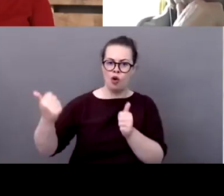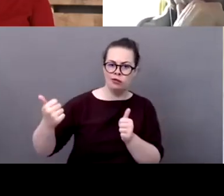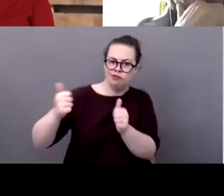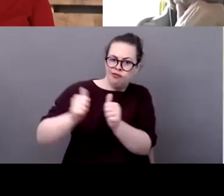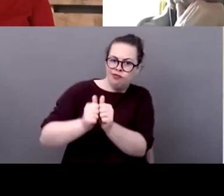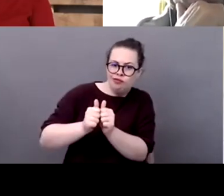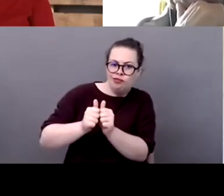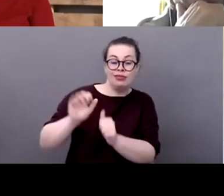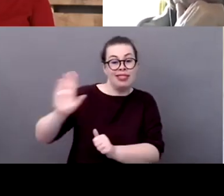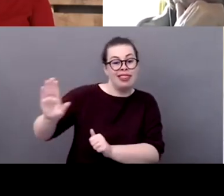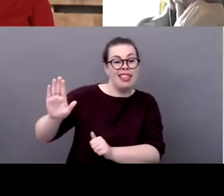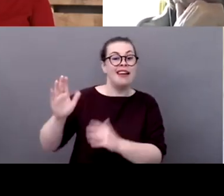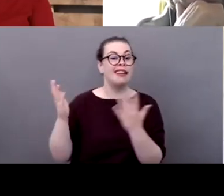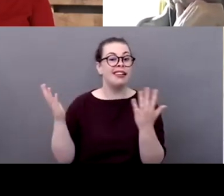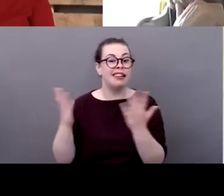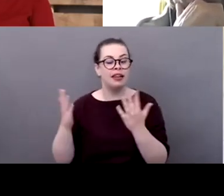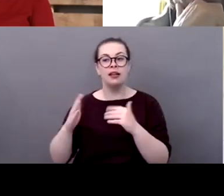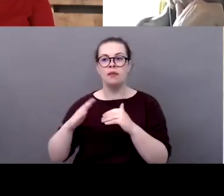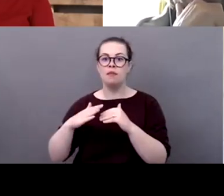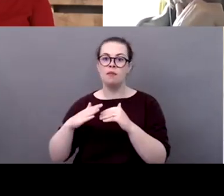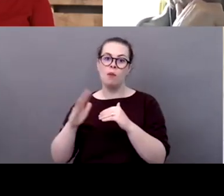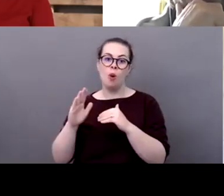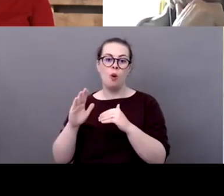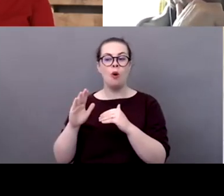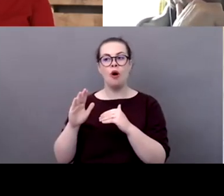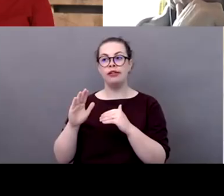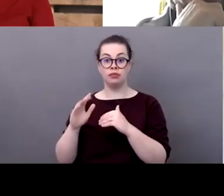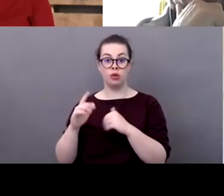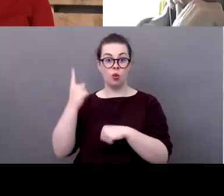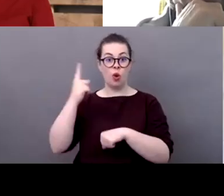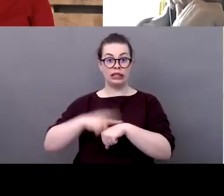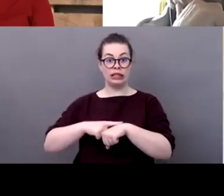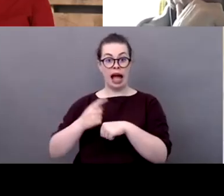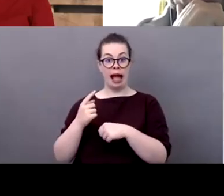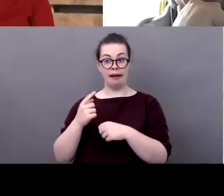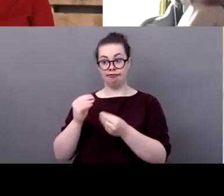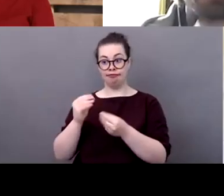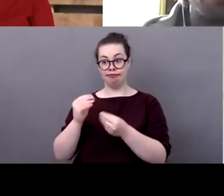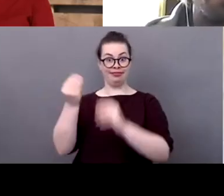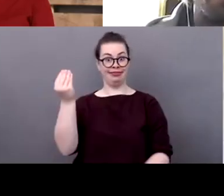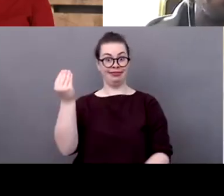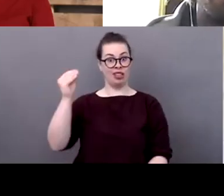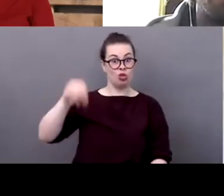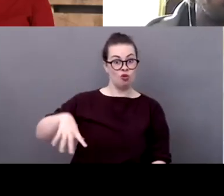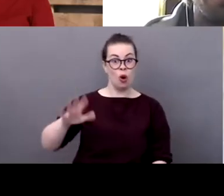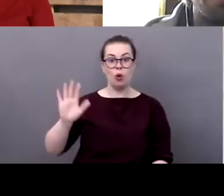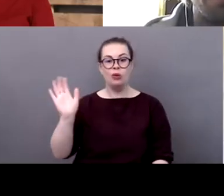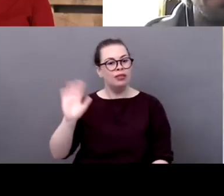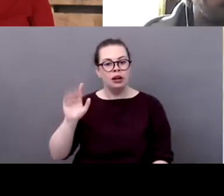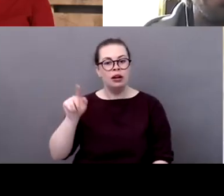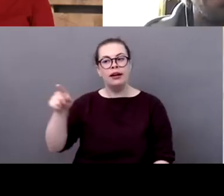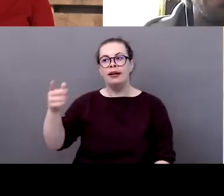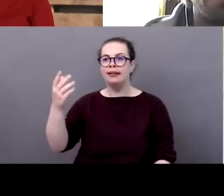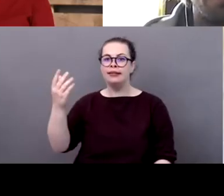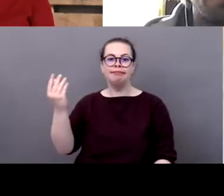textiles using recycled nylon fabric, using, you know, working with